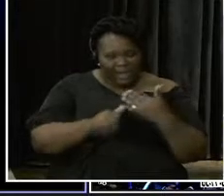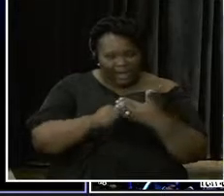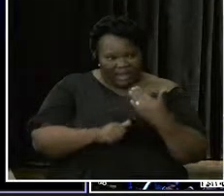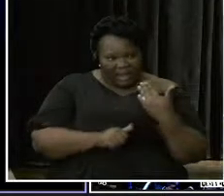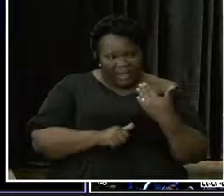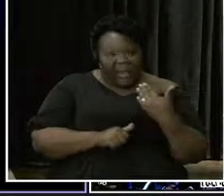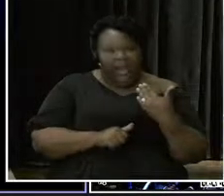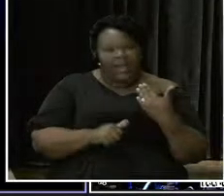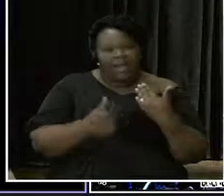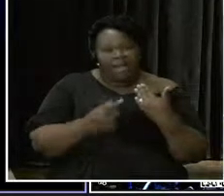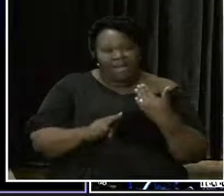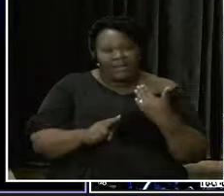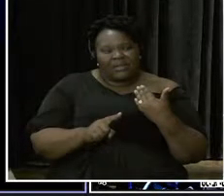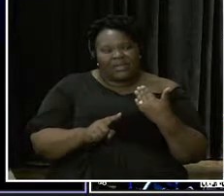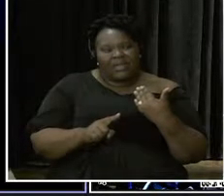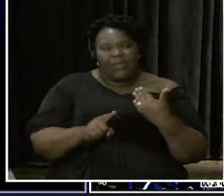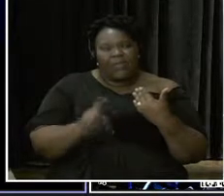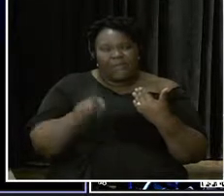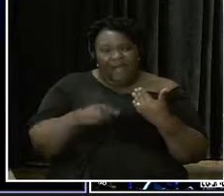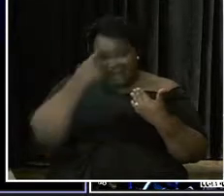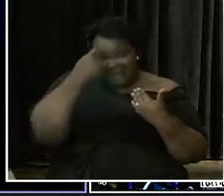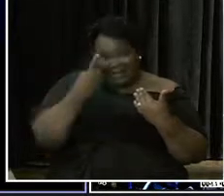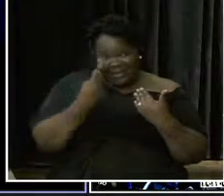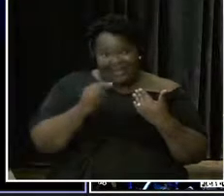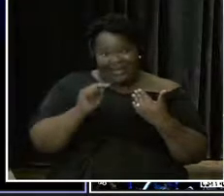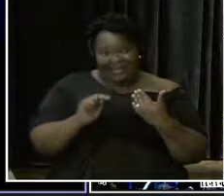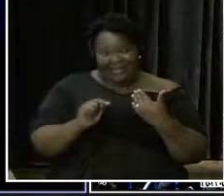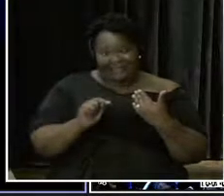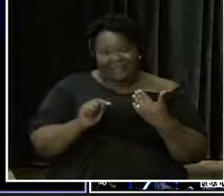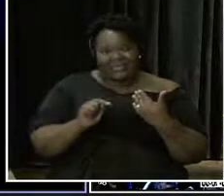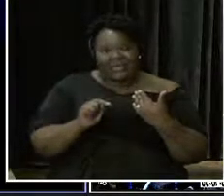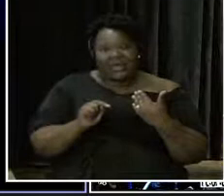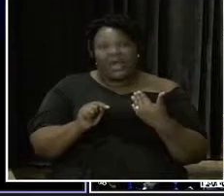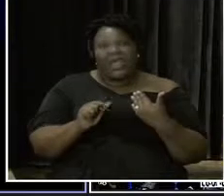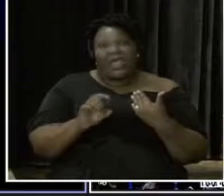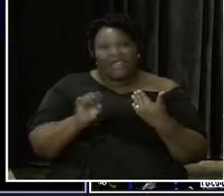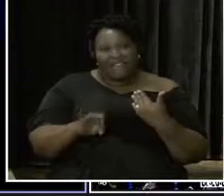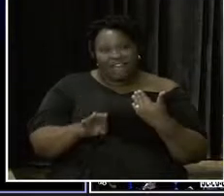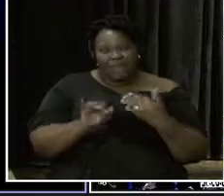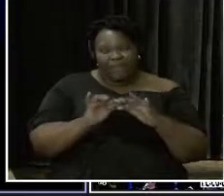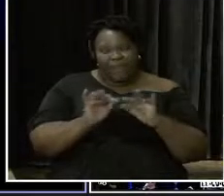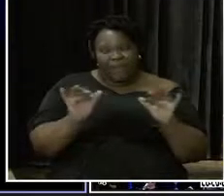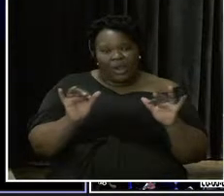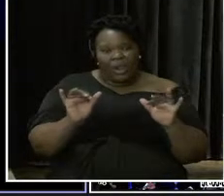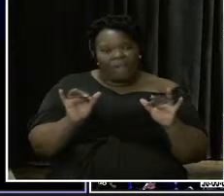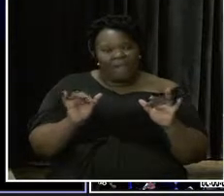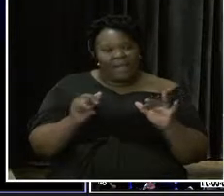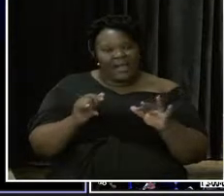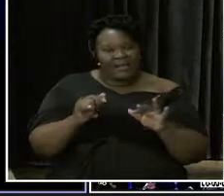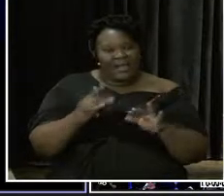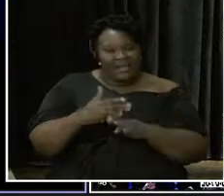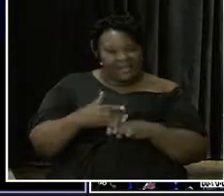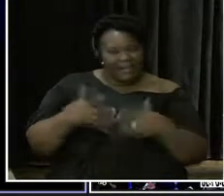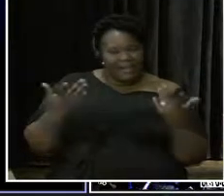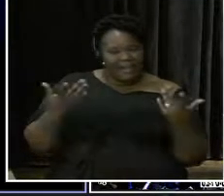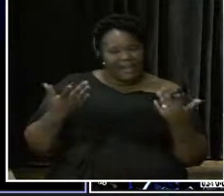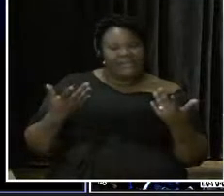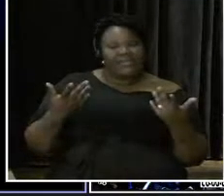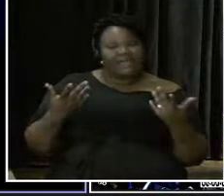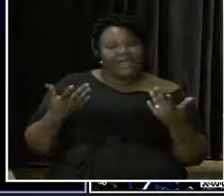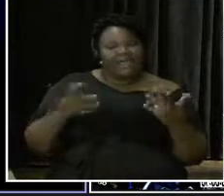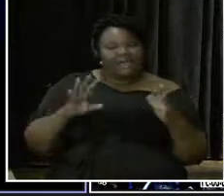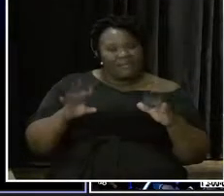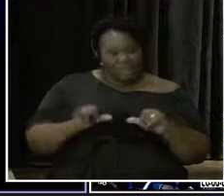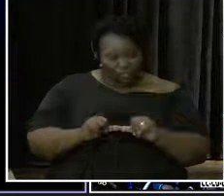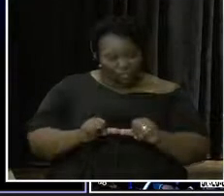somewhere. It's something which you must understand is scientific. When people lose income, when people are unable to continue